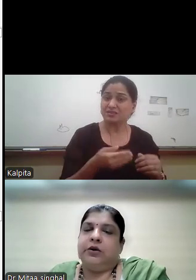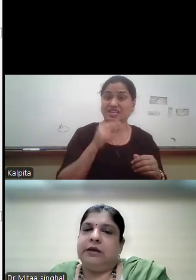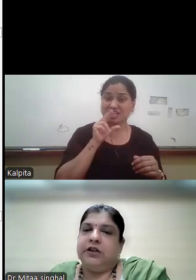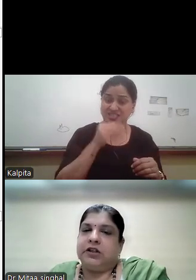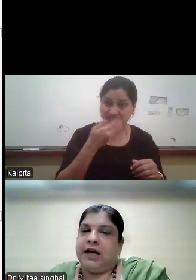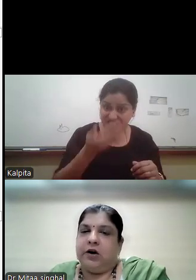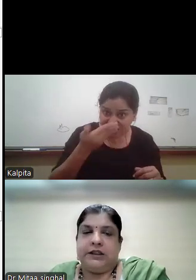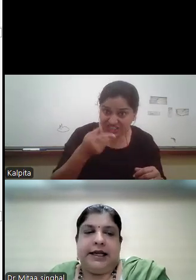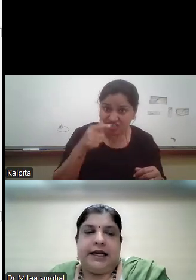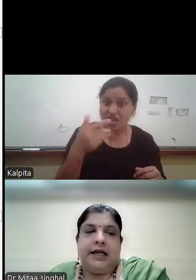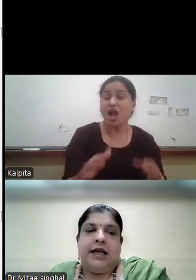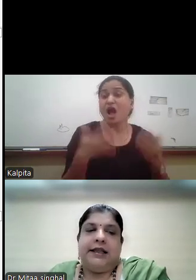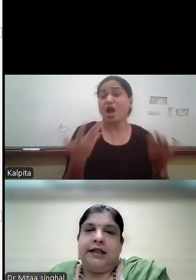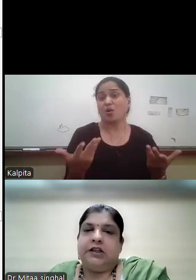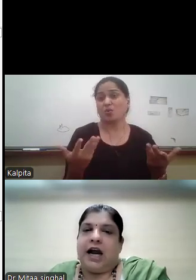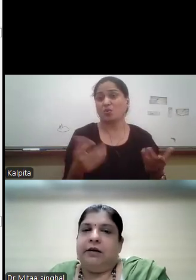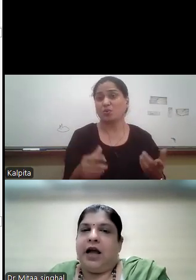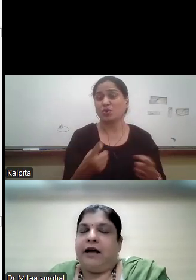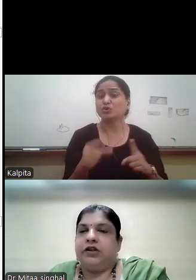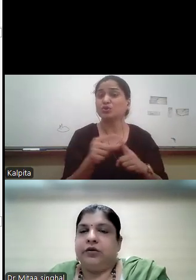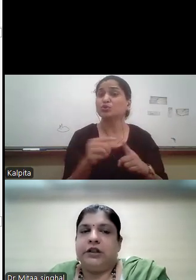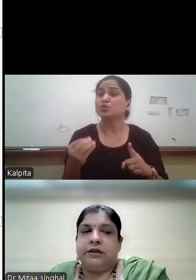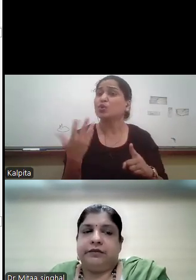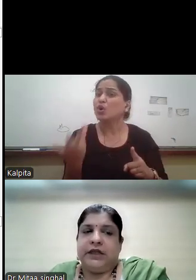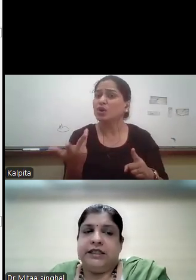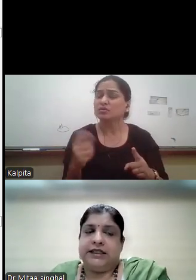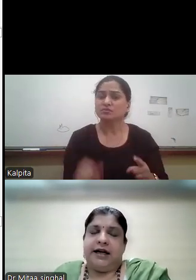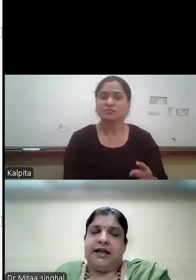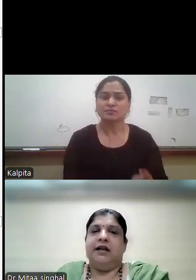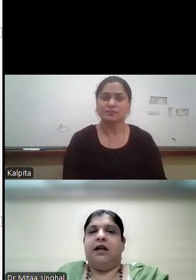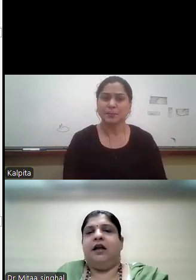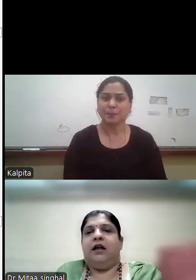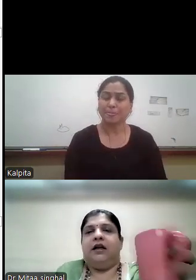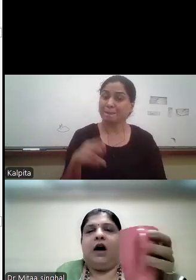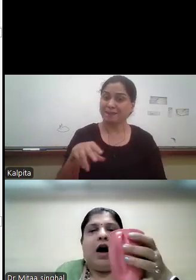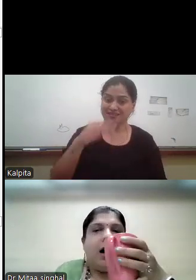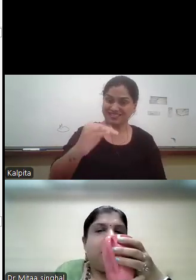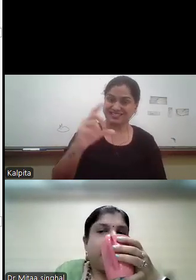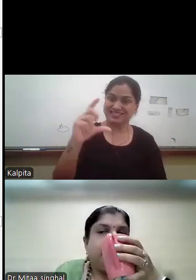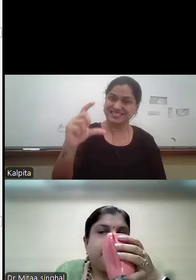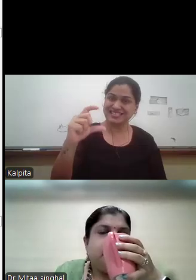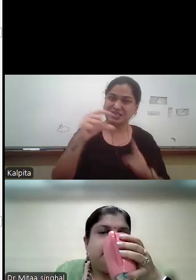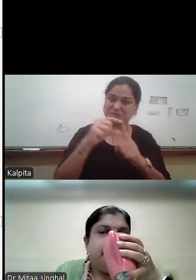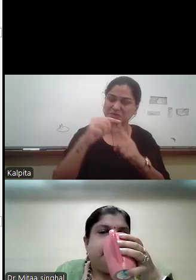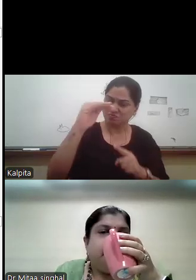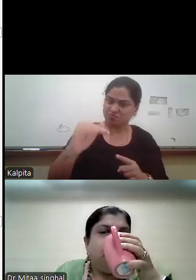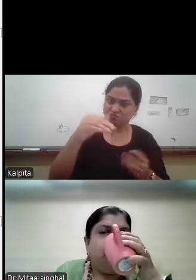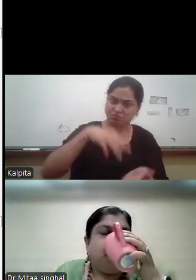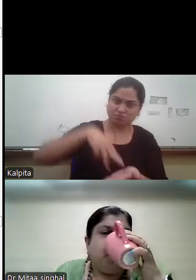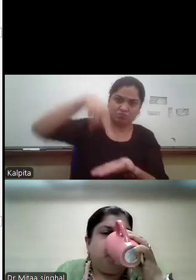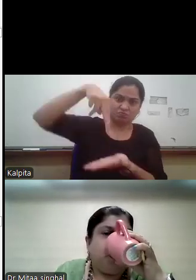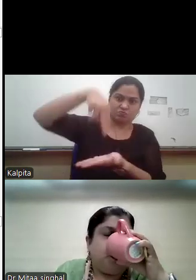posture, how to keep the child cross-legged. Then the child may have issues in standing. Now, how occupational